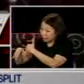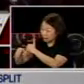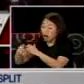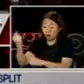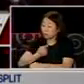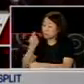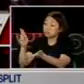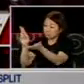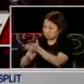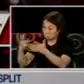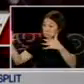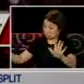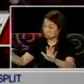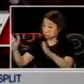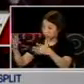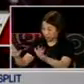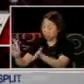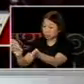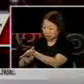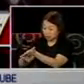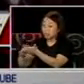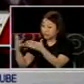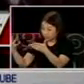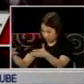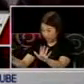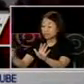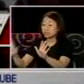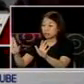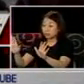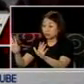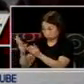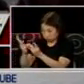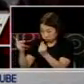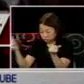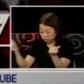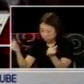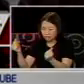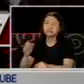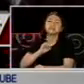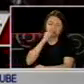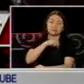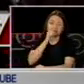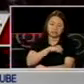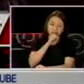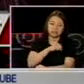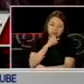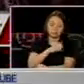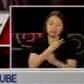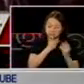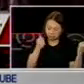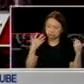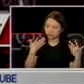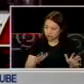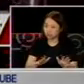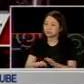pinipirmahan na lang doon sa payroll and that is deemed to be the liquidation. Opo, Your Honor. I see.